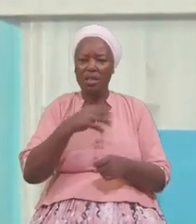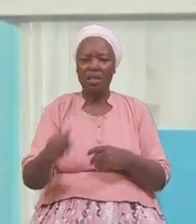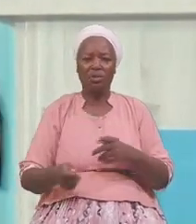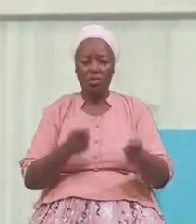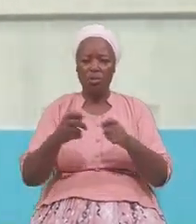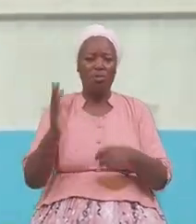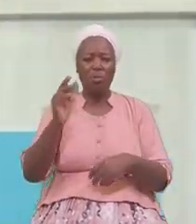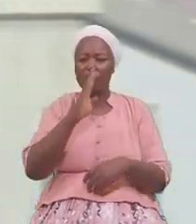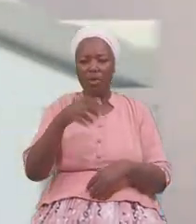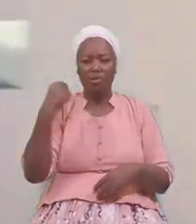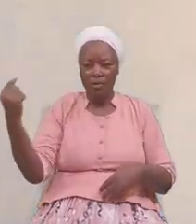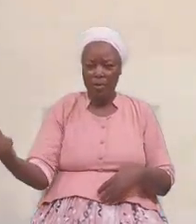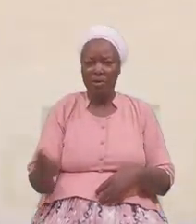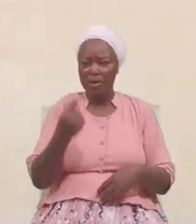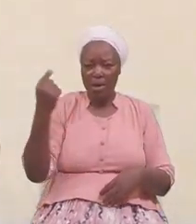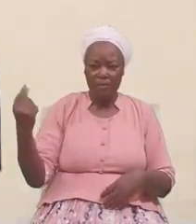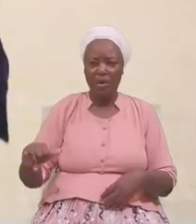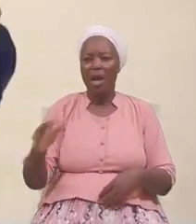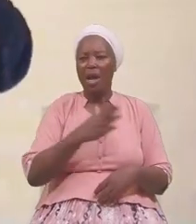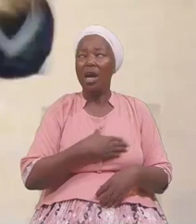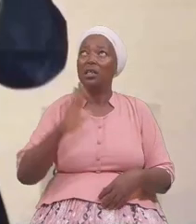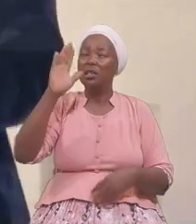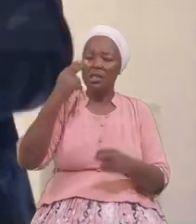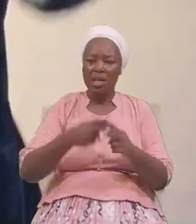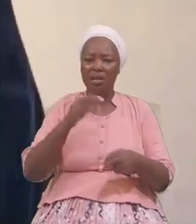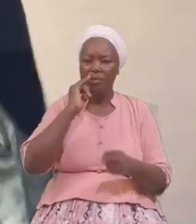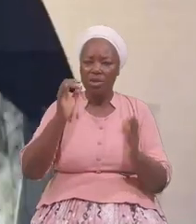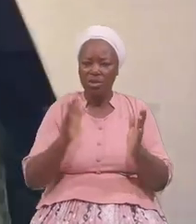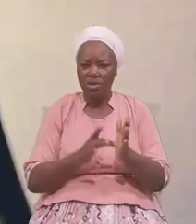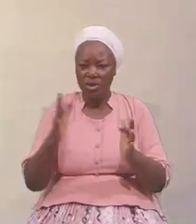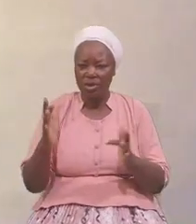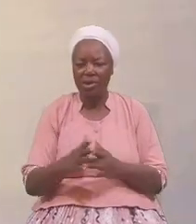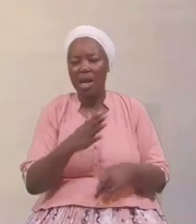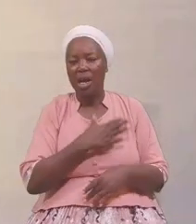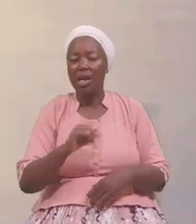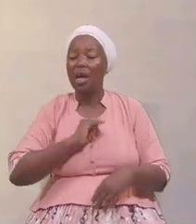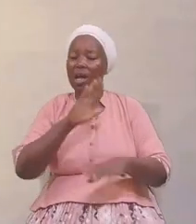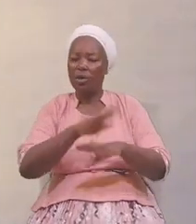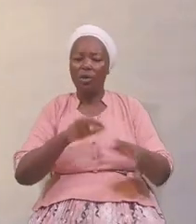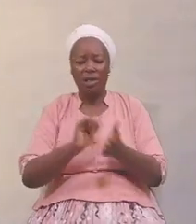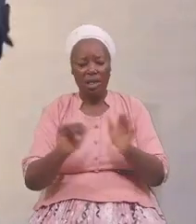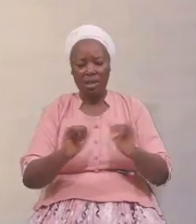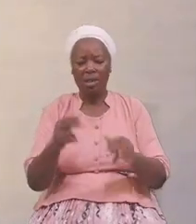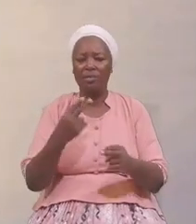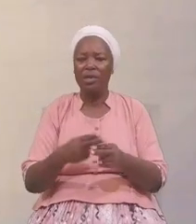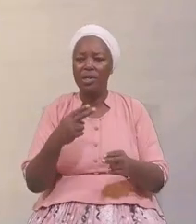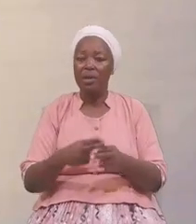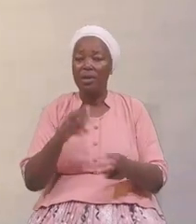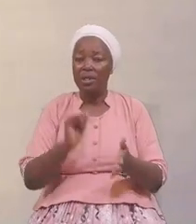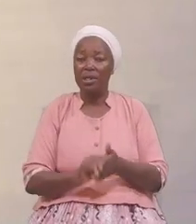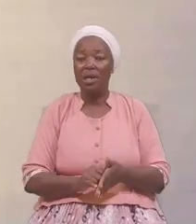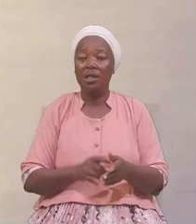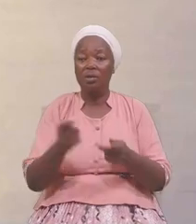be forever, and his name is Jesus. And I call that same name that rules